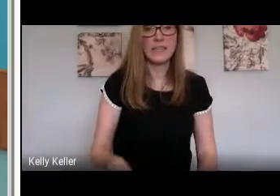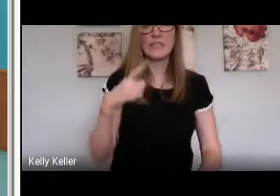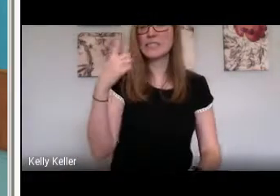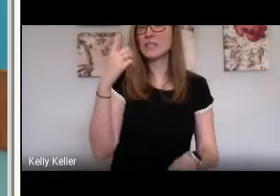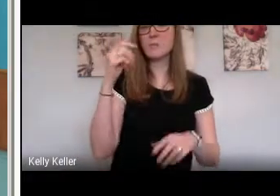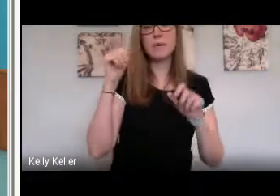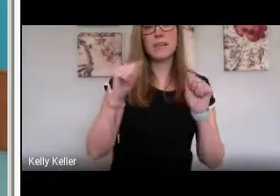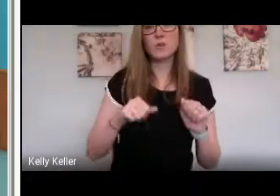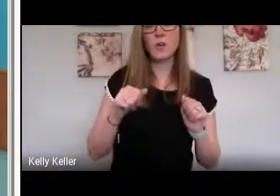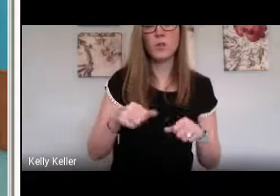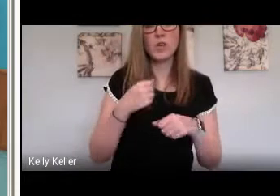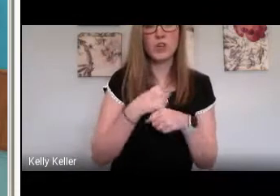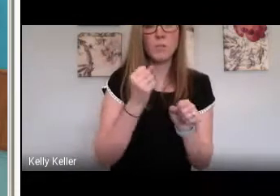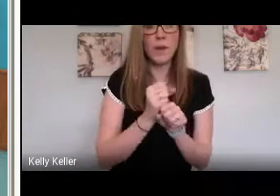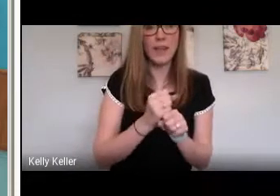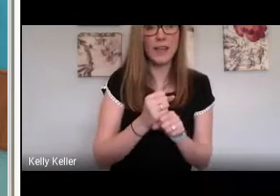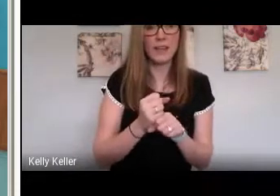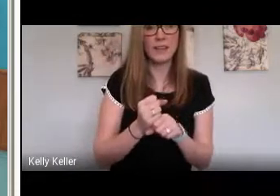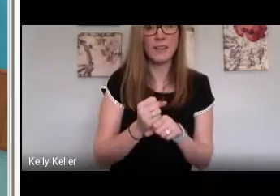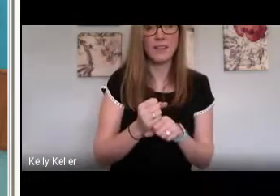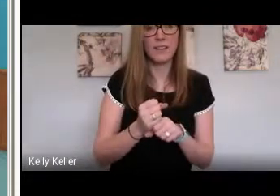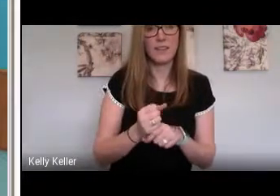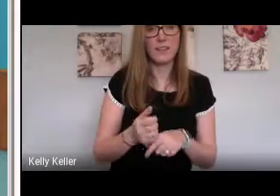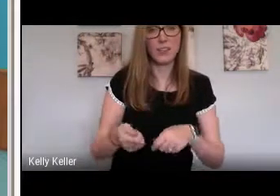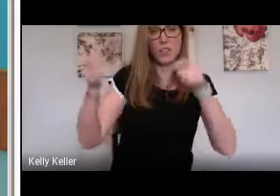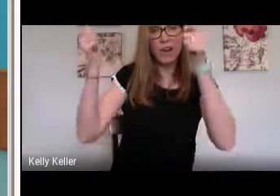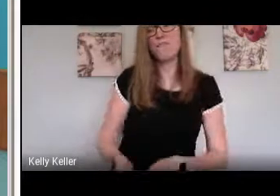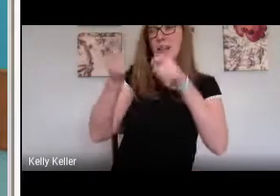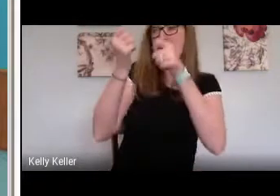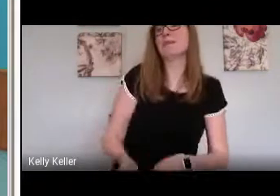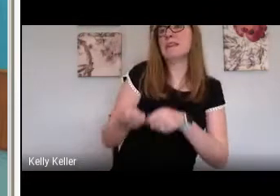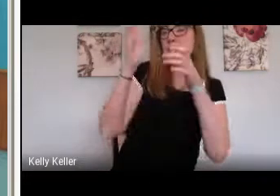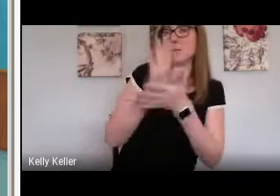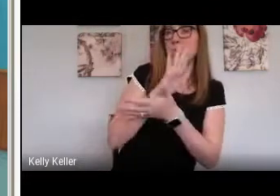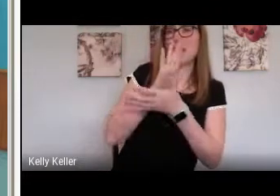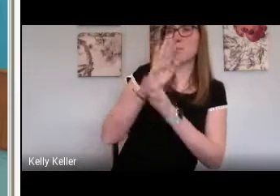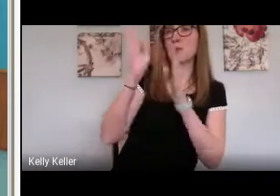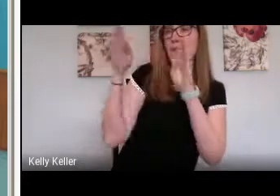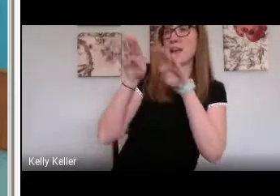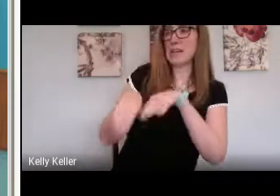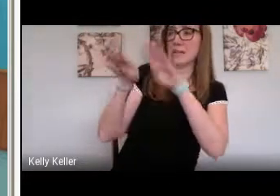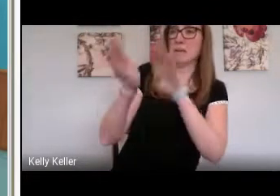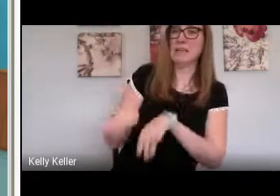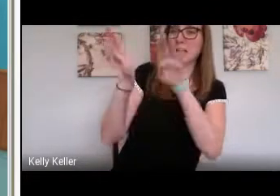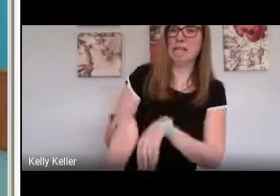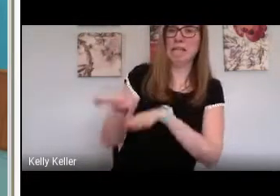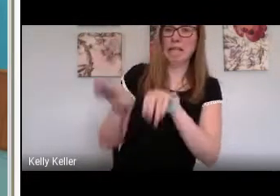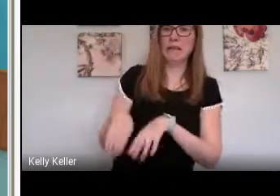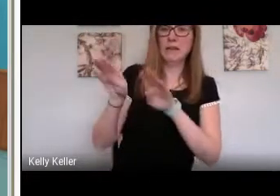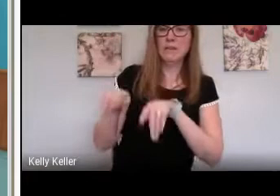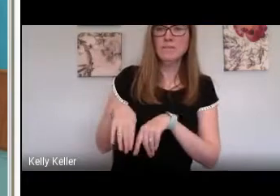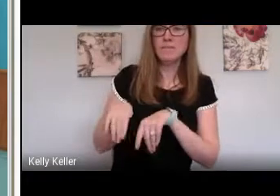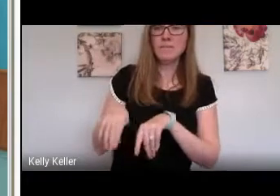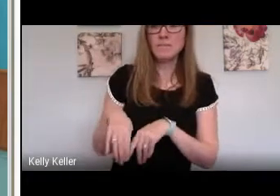it's the biggest one we could make they shot flapping the paper fan at me